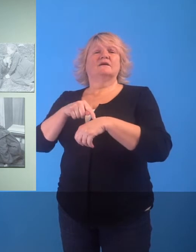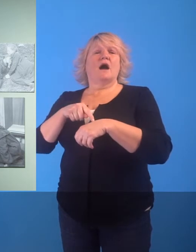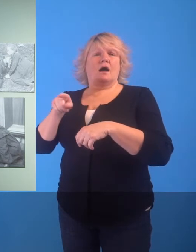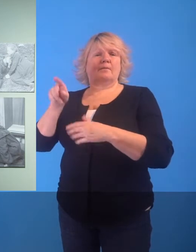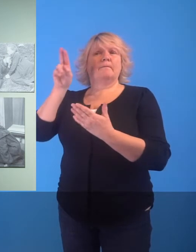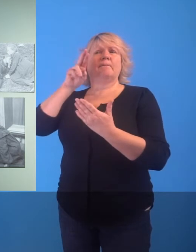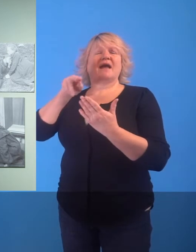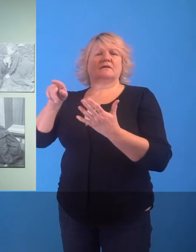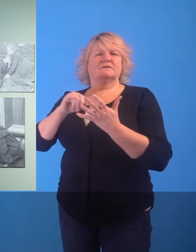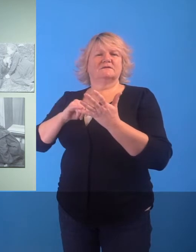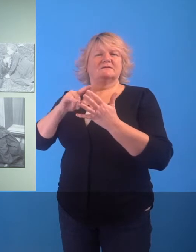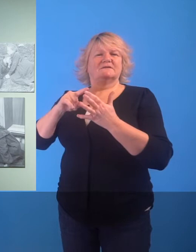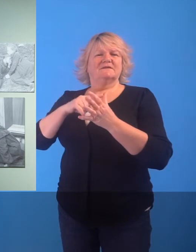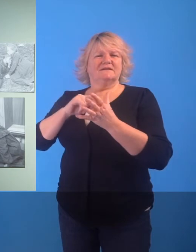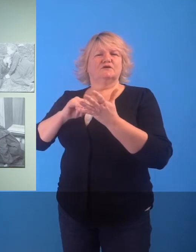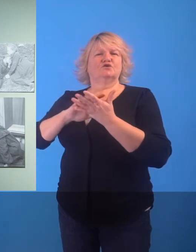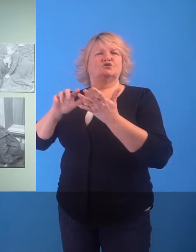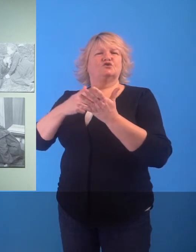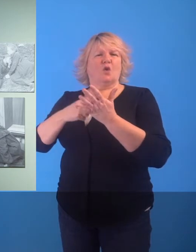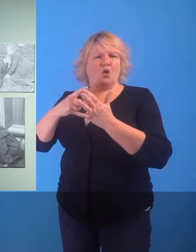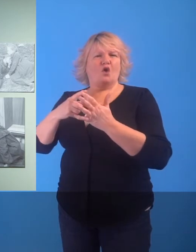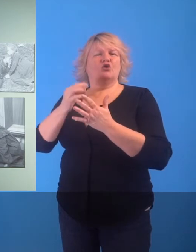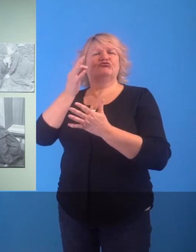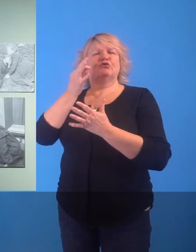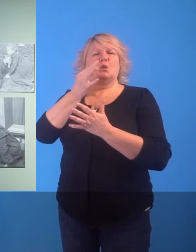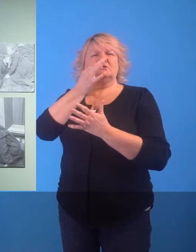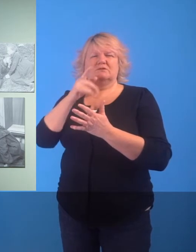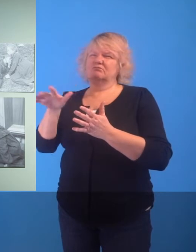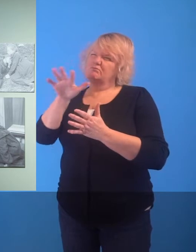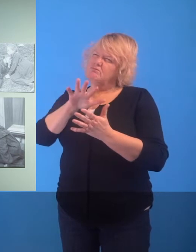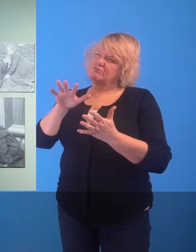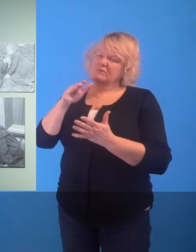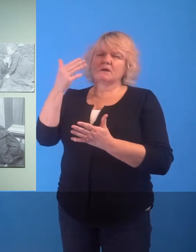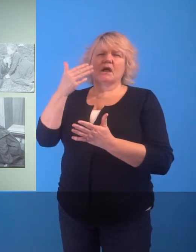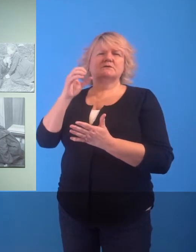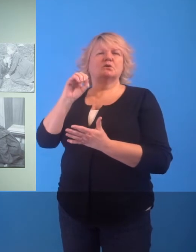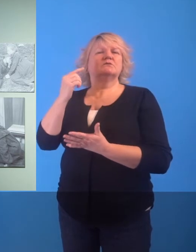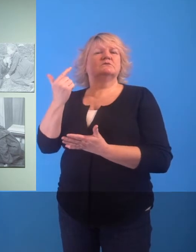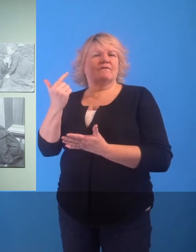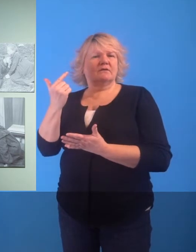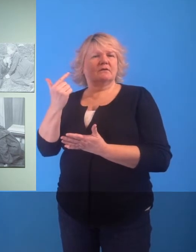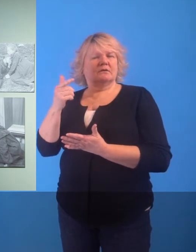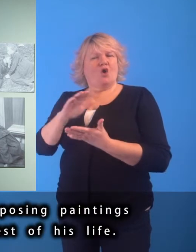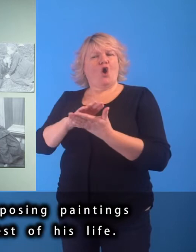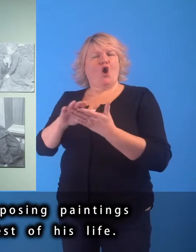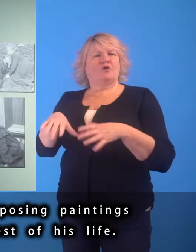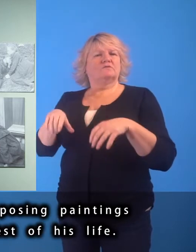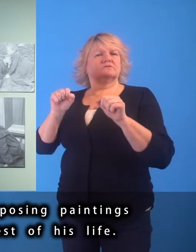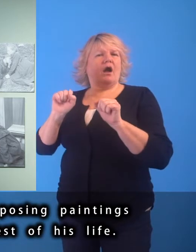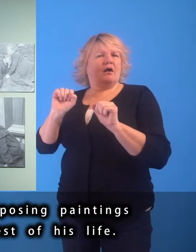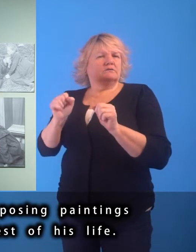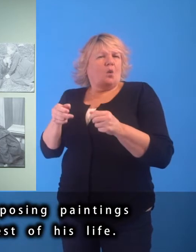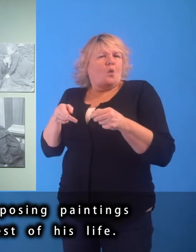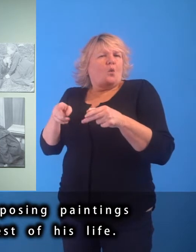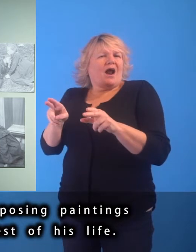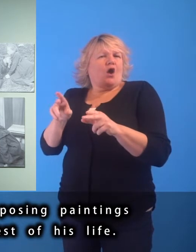By the time he painted Seashore Roses, circa 1907, Hornel had